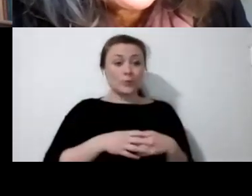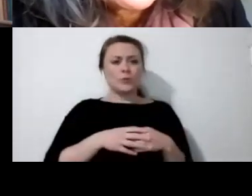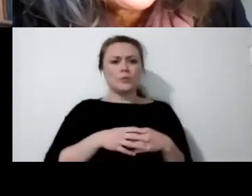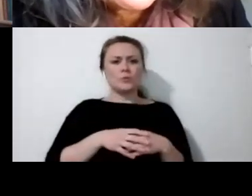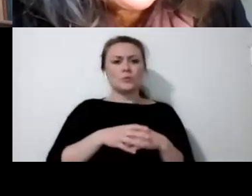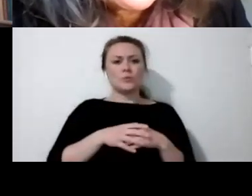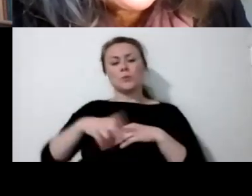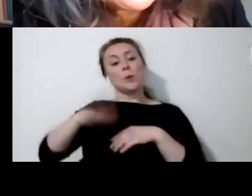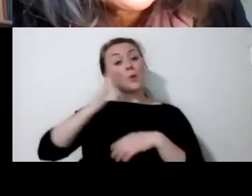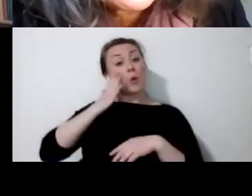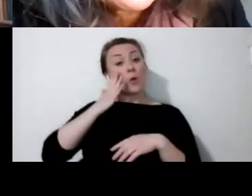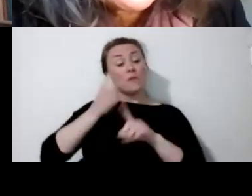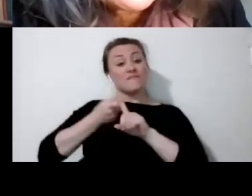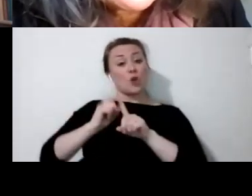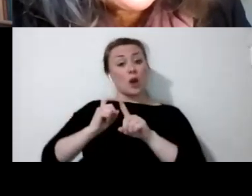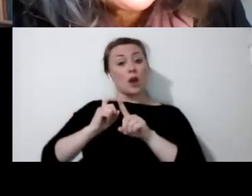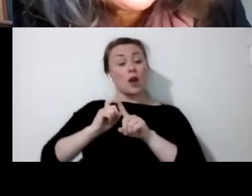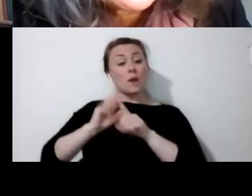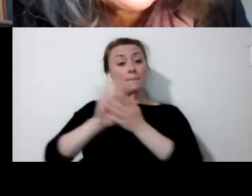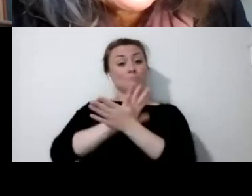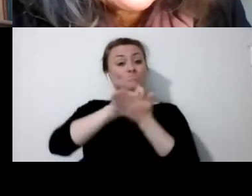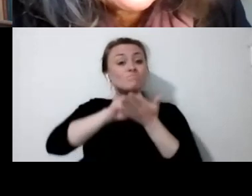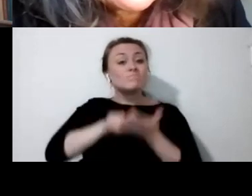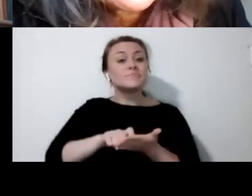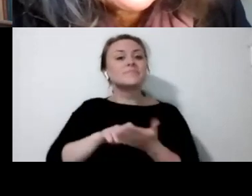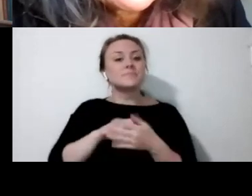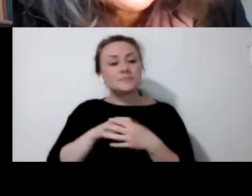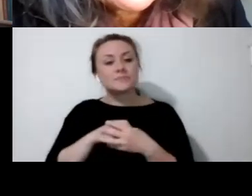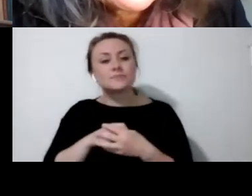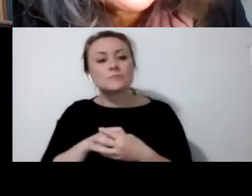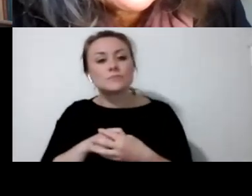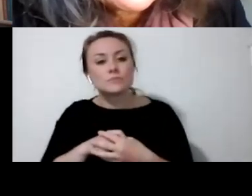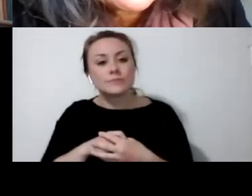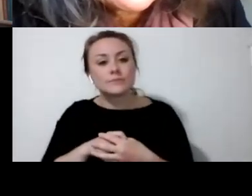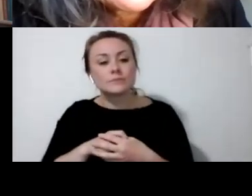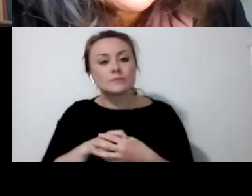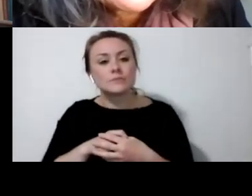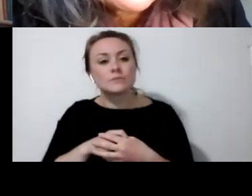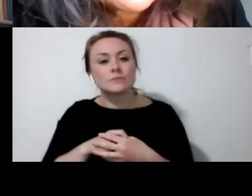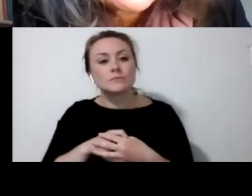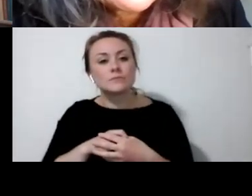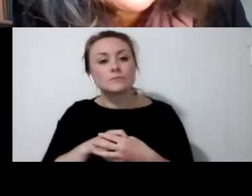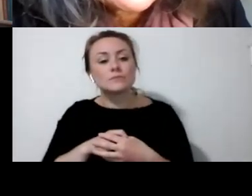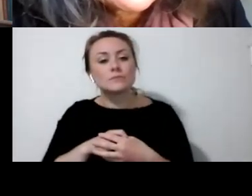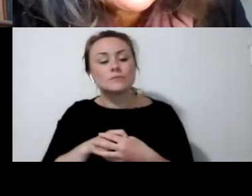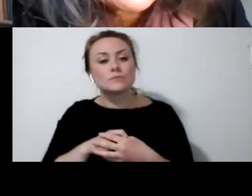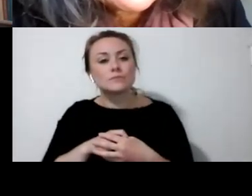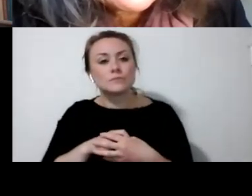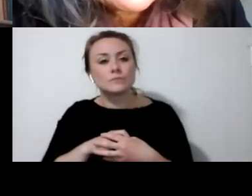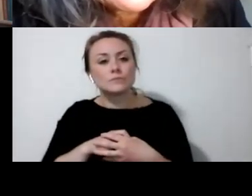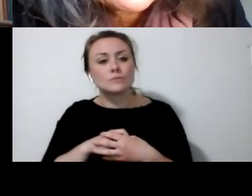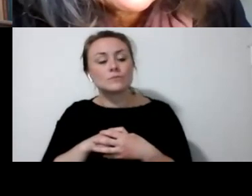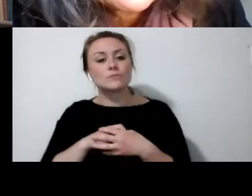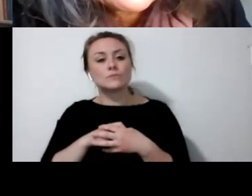notes the great impact he's made in the hospital, in our services, and for the kind